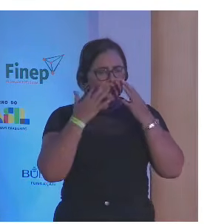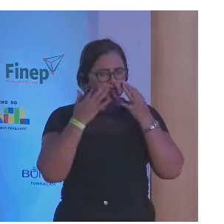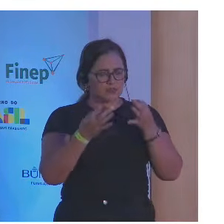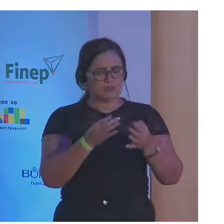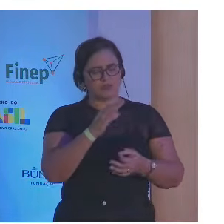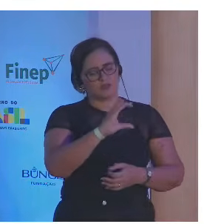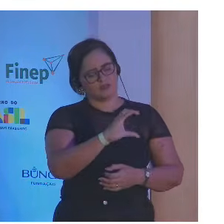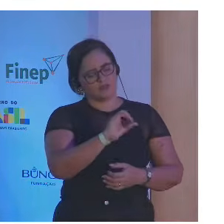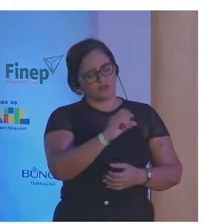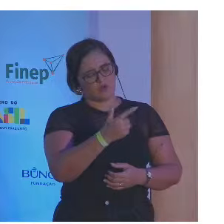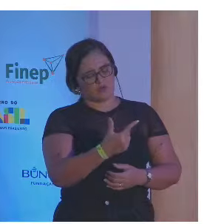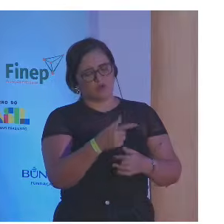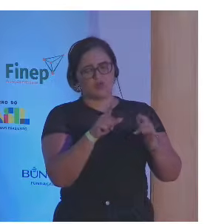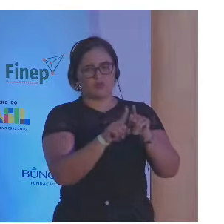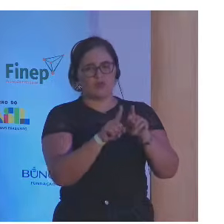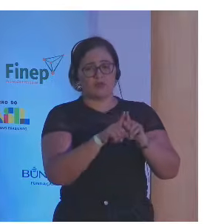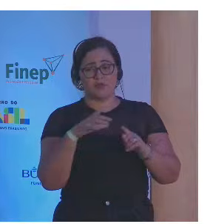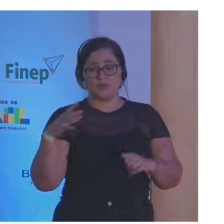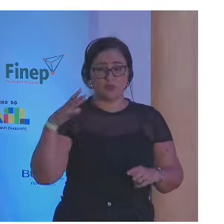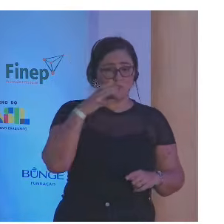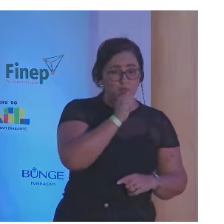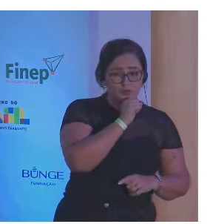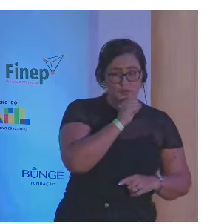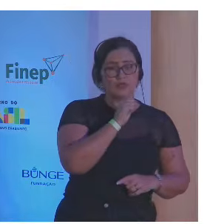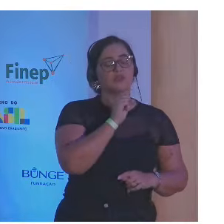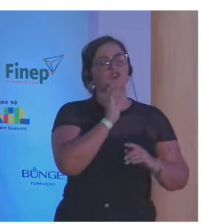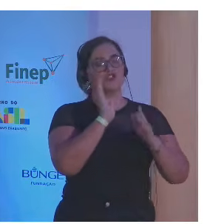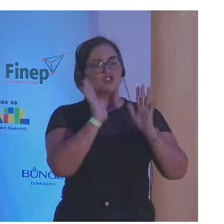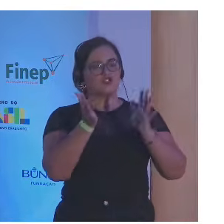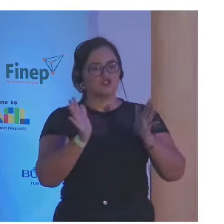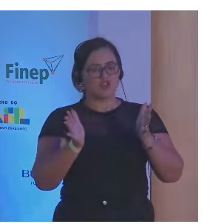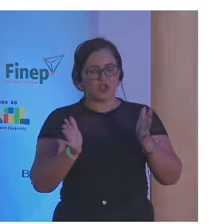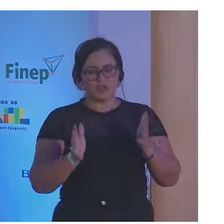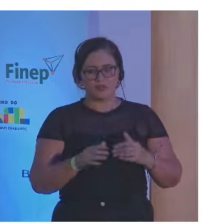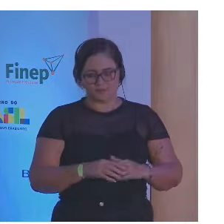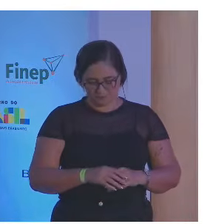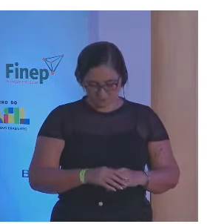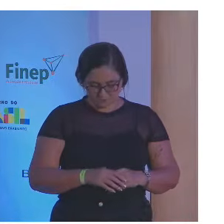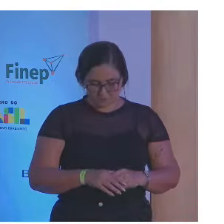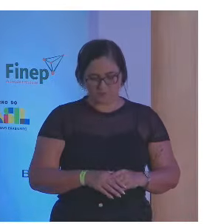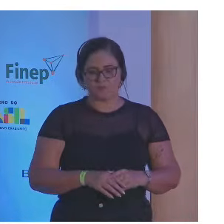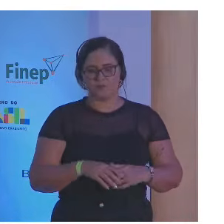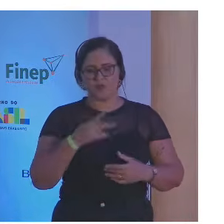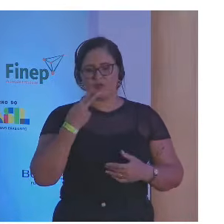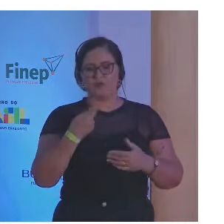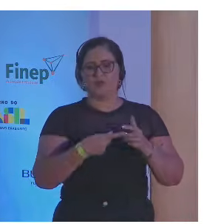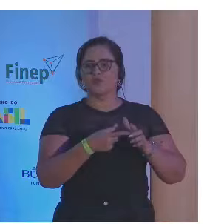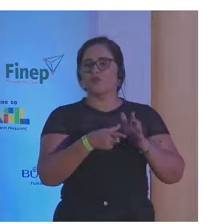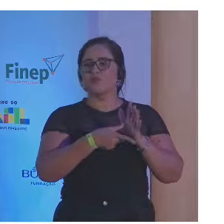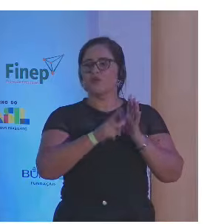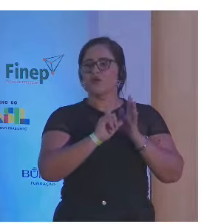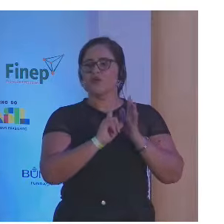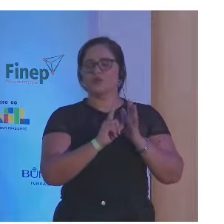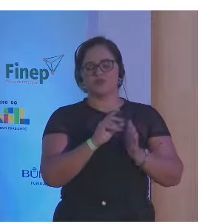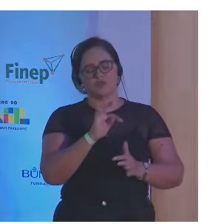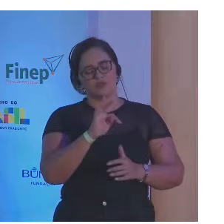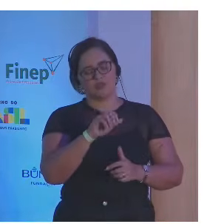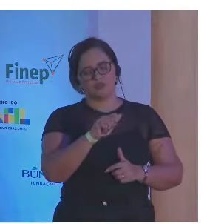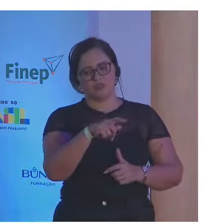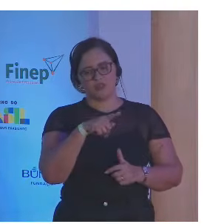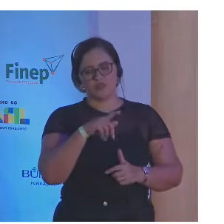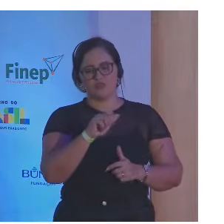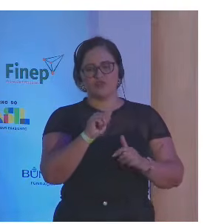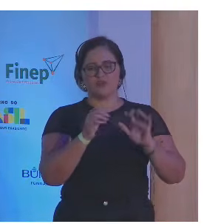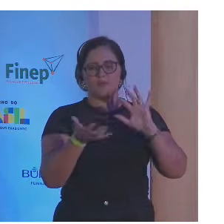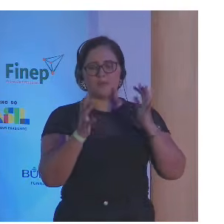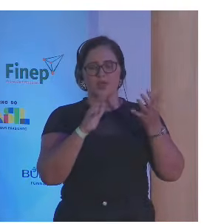happening. And as we said already, that the modern rate of change is It's at least 100 to